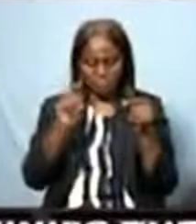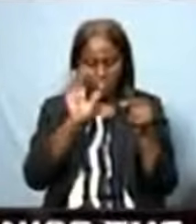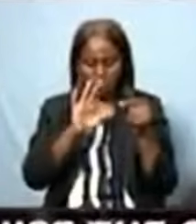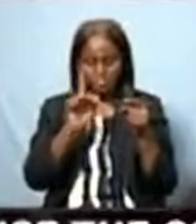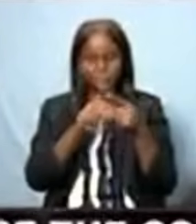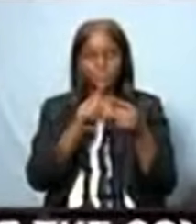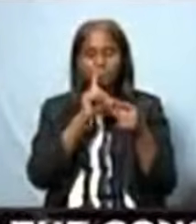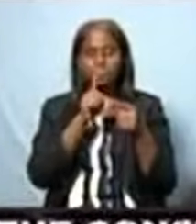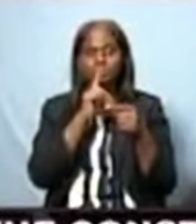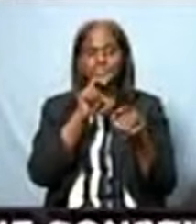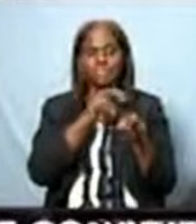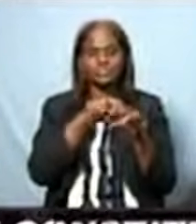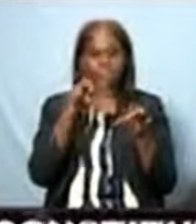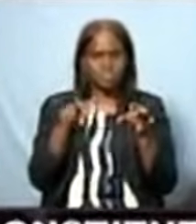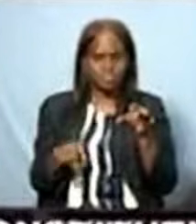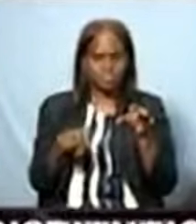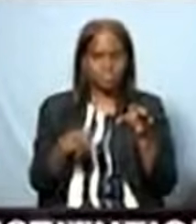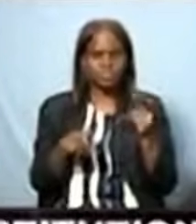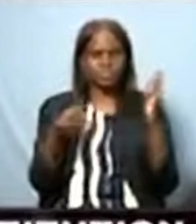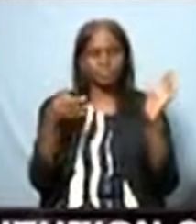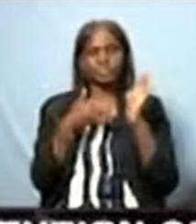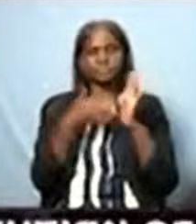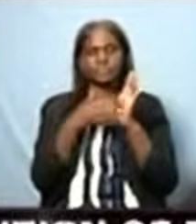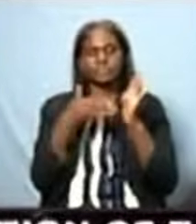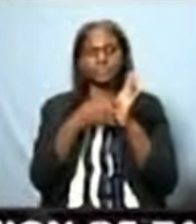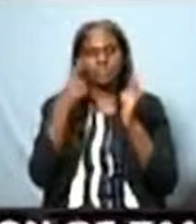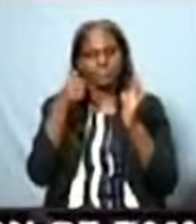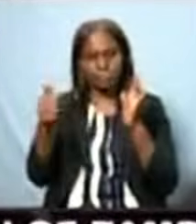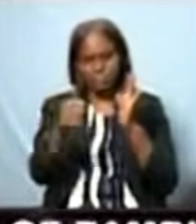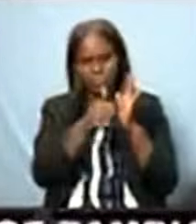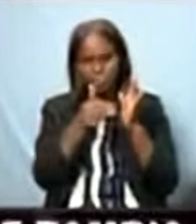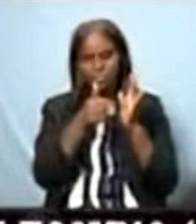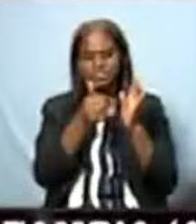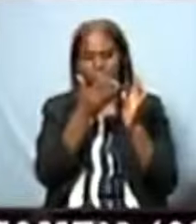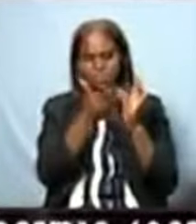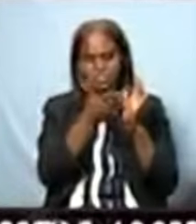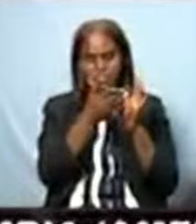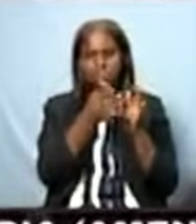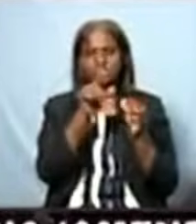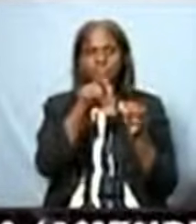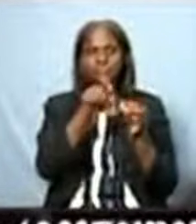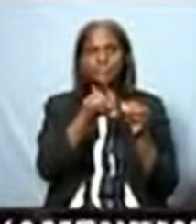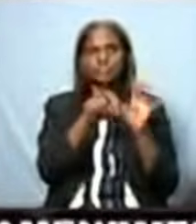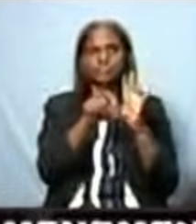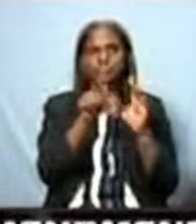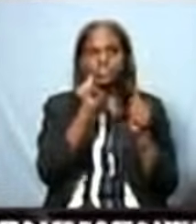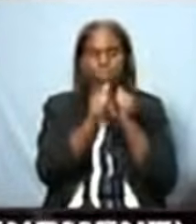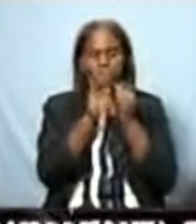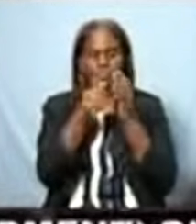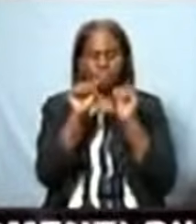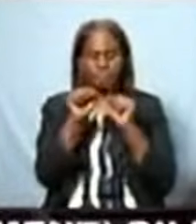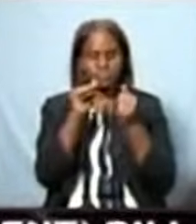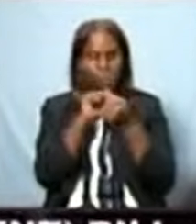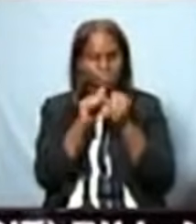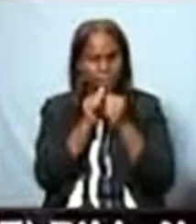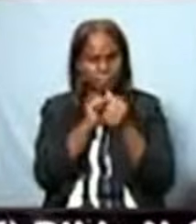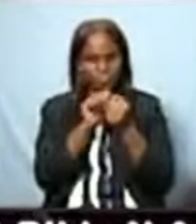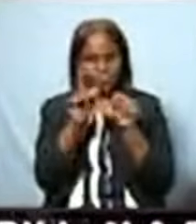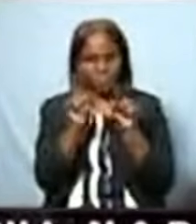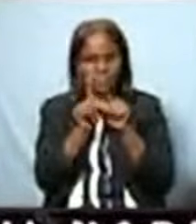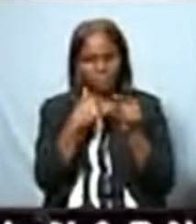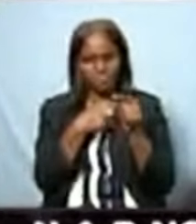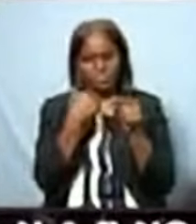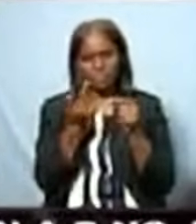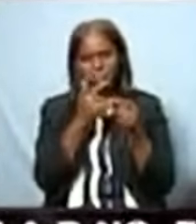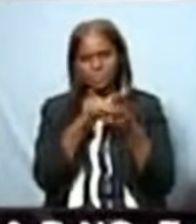to actually step down by February for them to meet these particular requirements, which may cause a problem. And how does